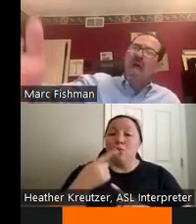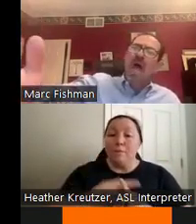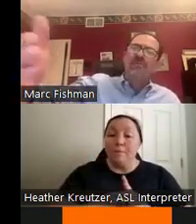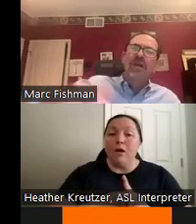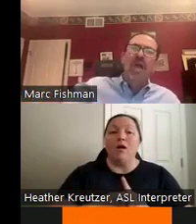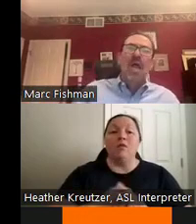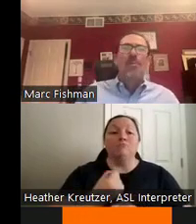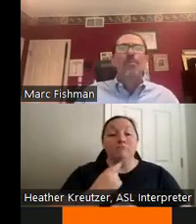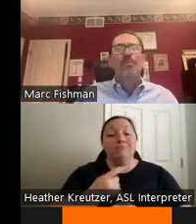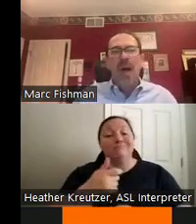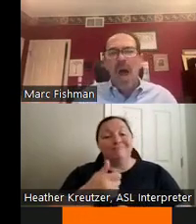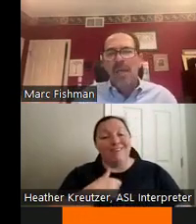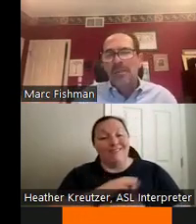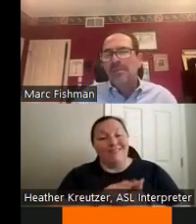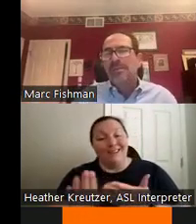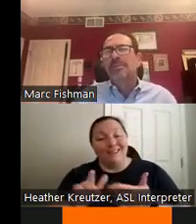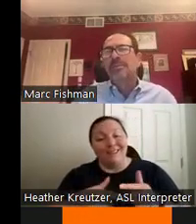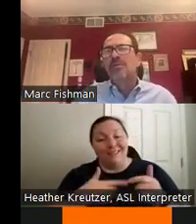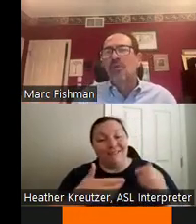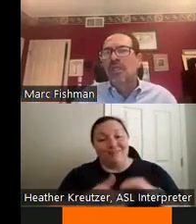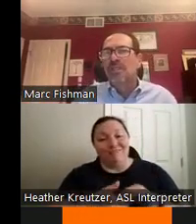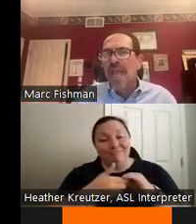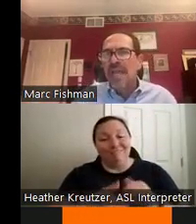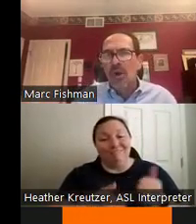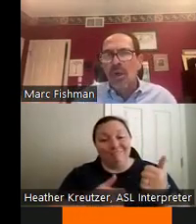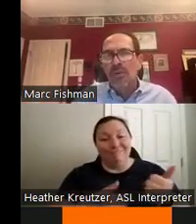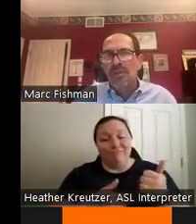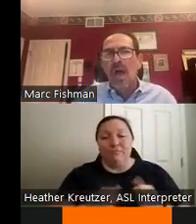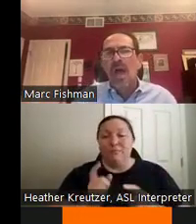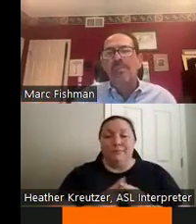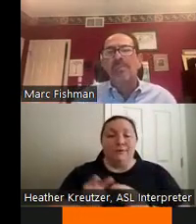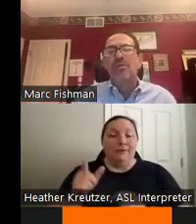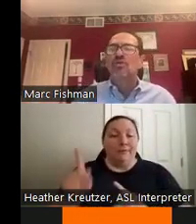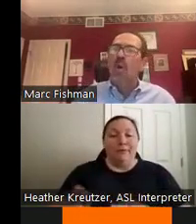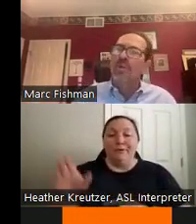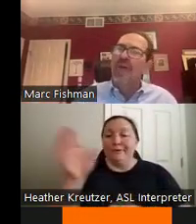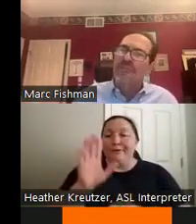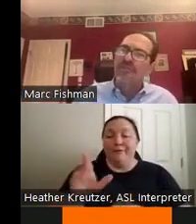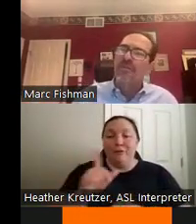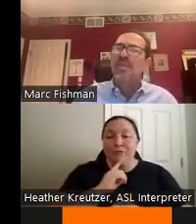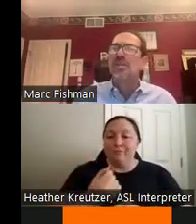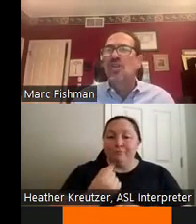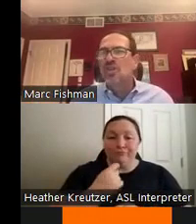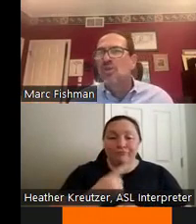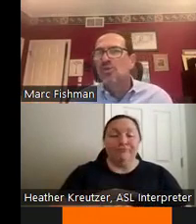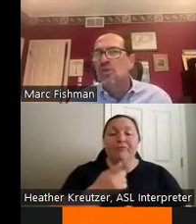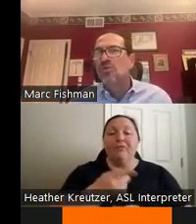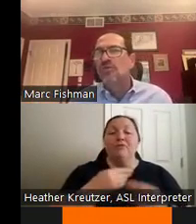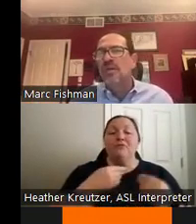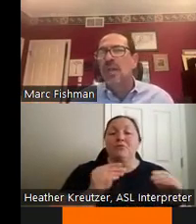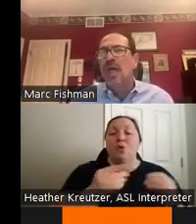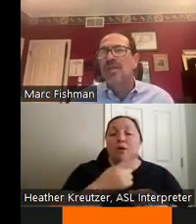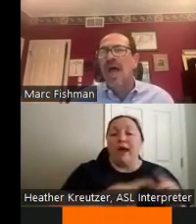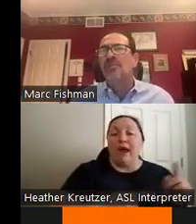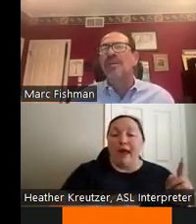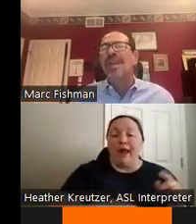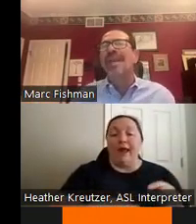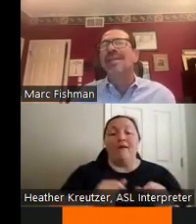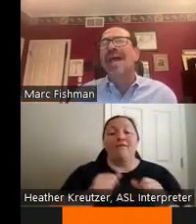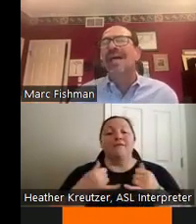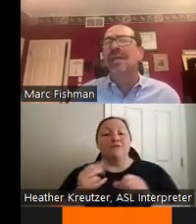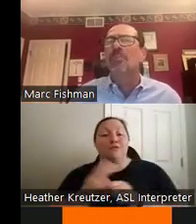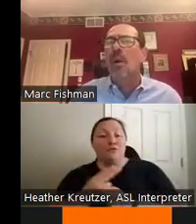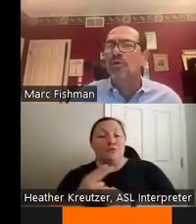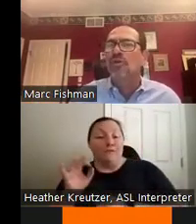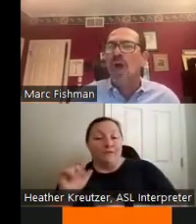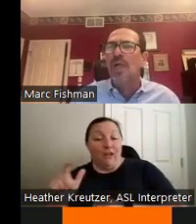have a nice life, but didn't really take it all the time, sold half of it, continued to use fentanyl on top of it,